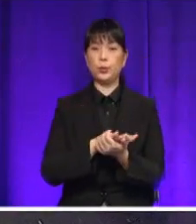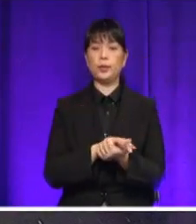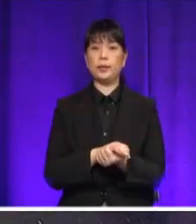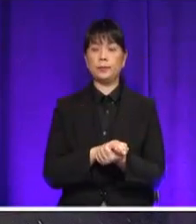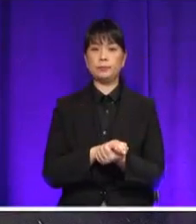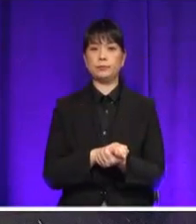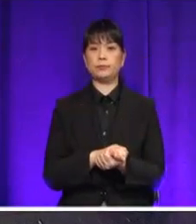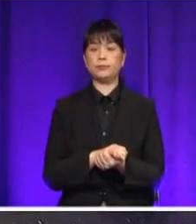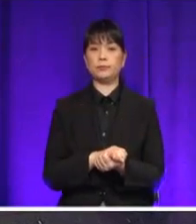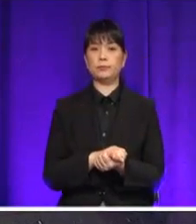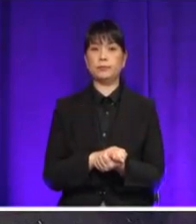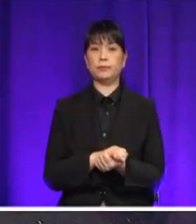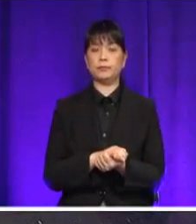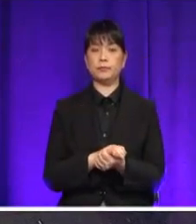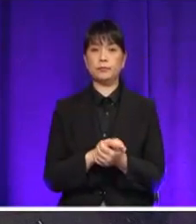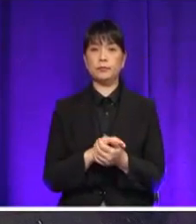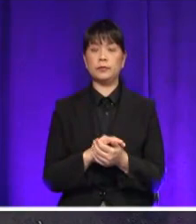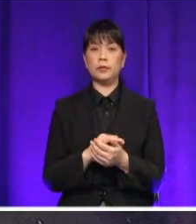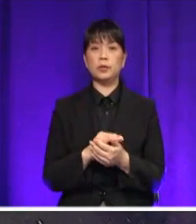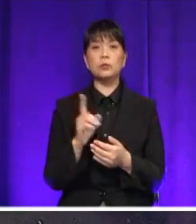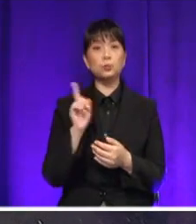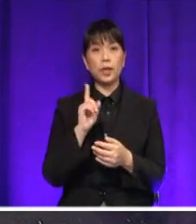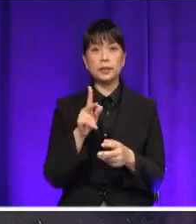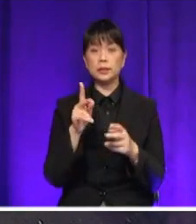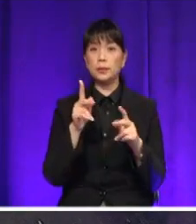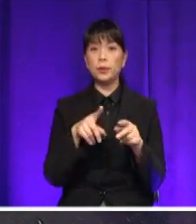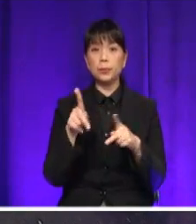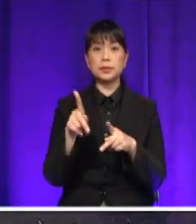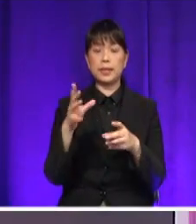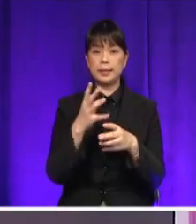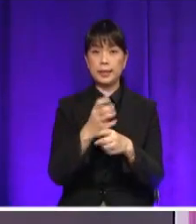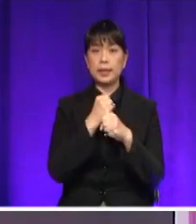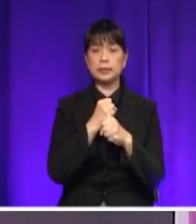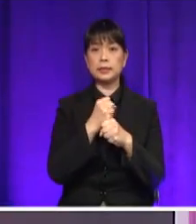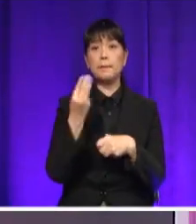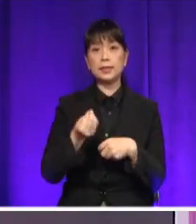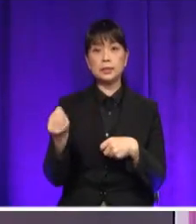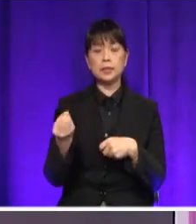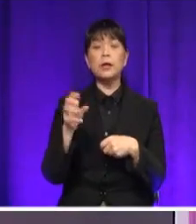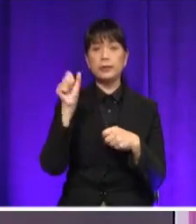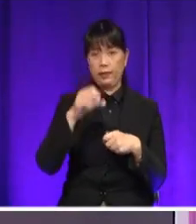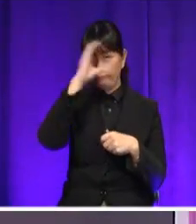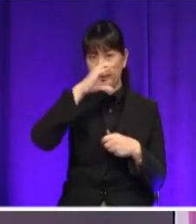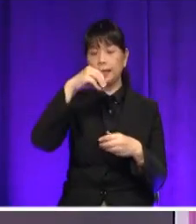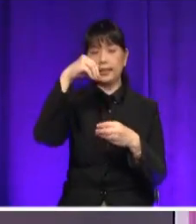can pupils at home get more materials or exercises from today's lesson, teacher? Of course, they can find it at